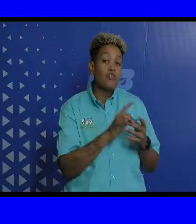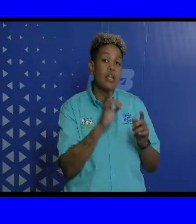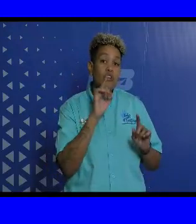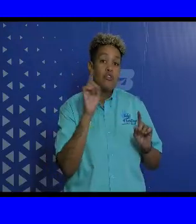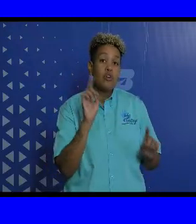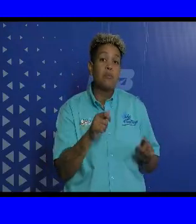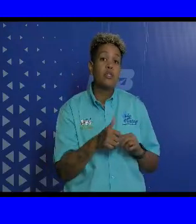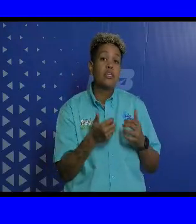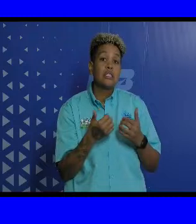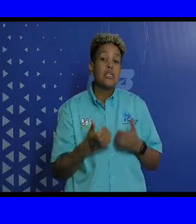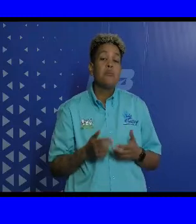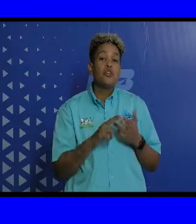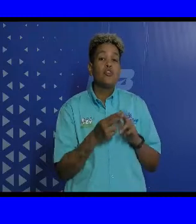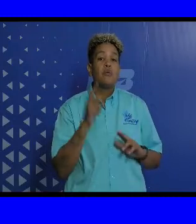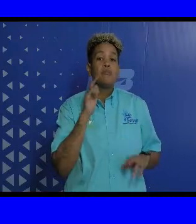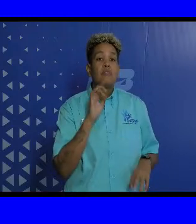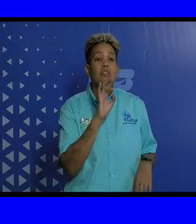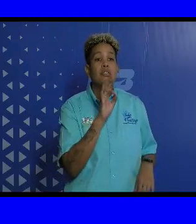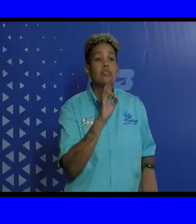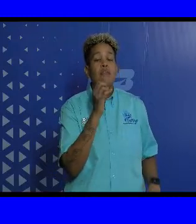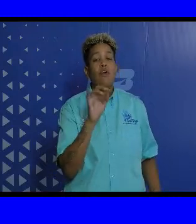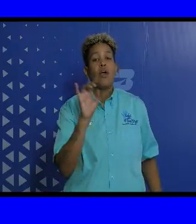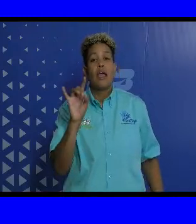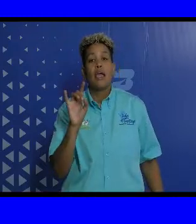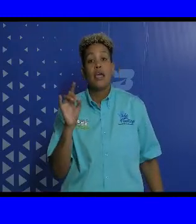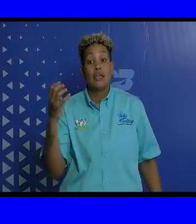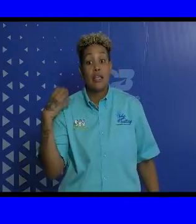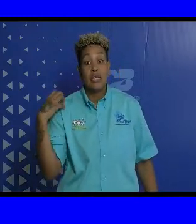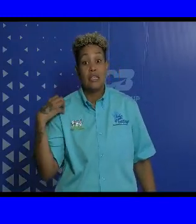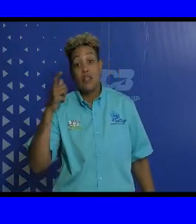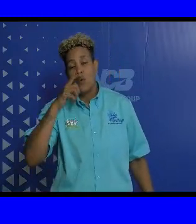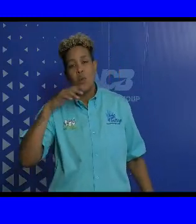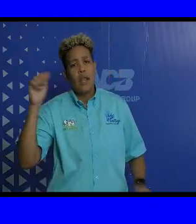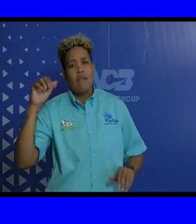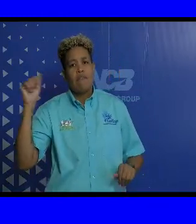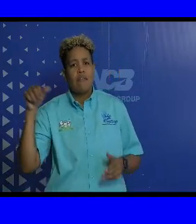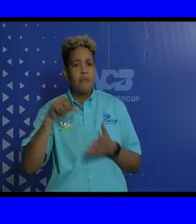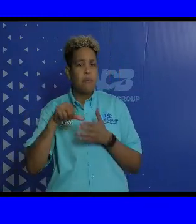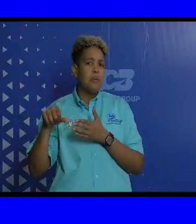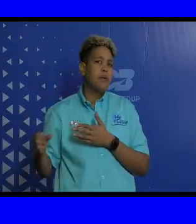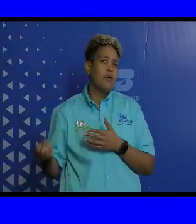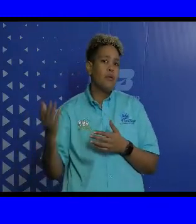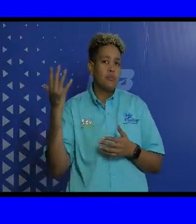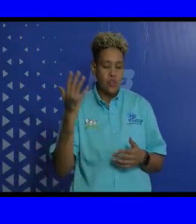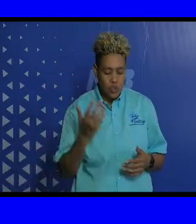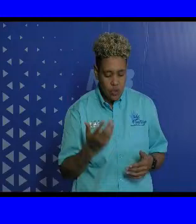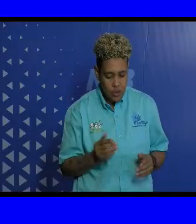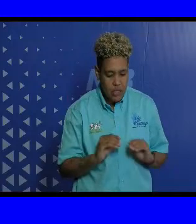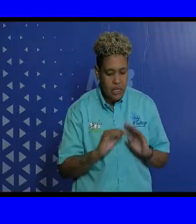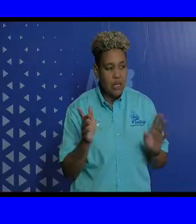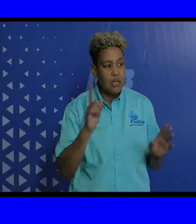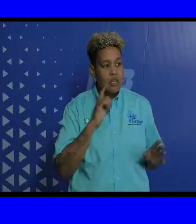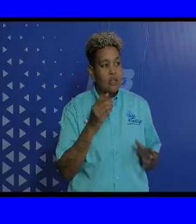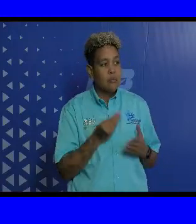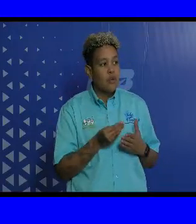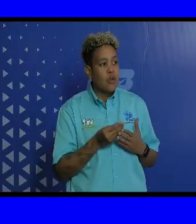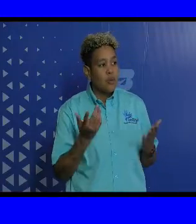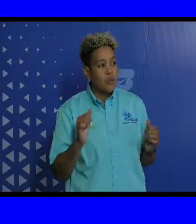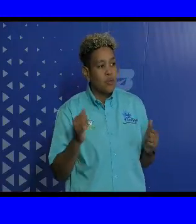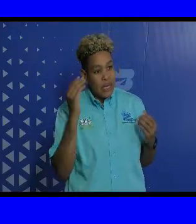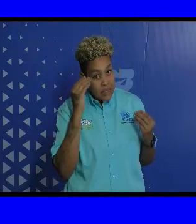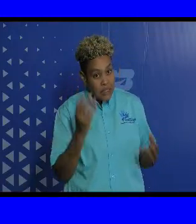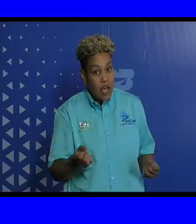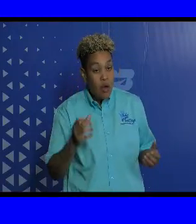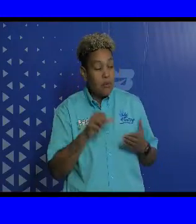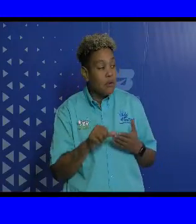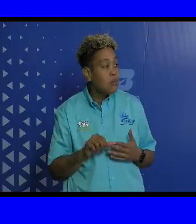on the separation figures for the 7 or 8 executives who have left. Clearly, there are constraints on what you can say,